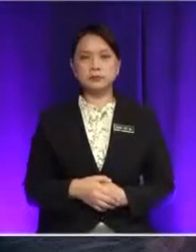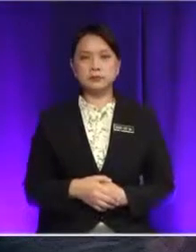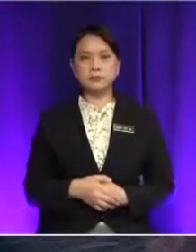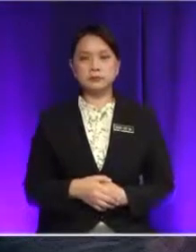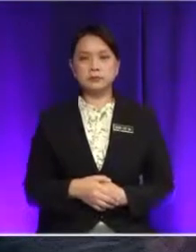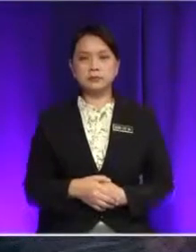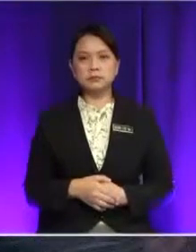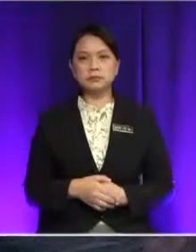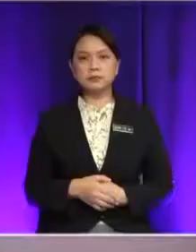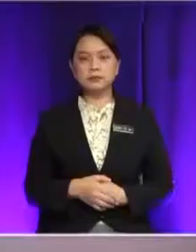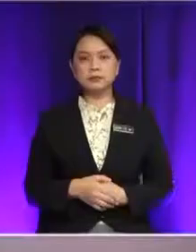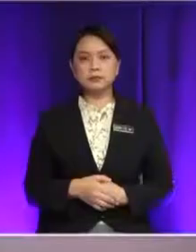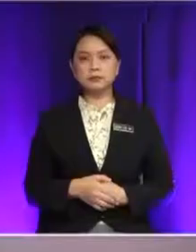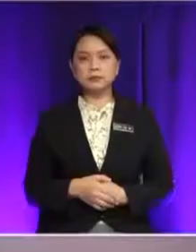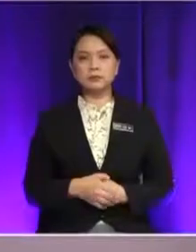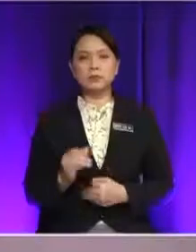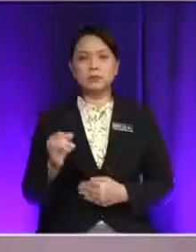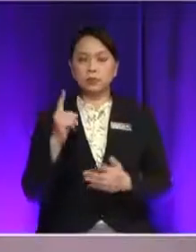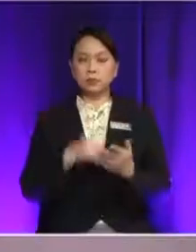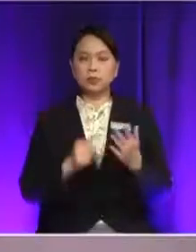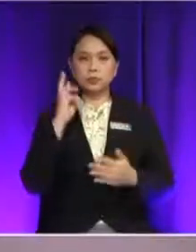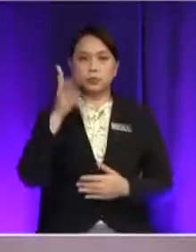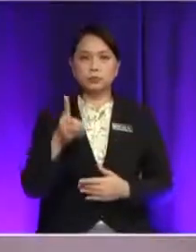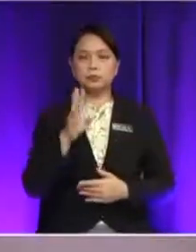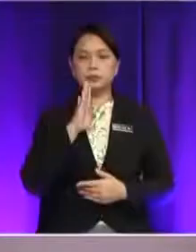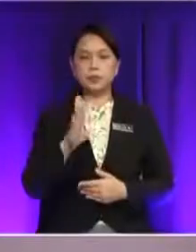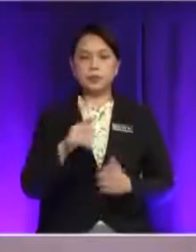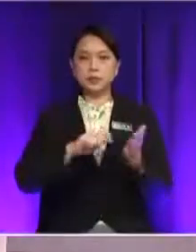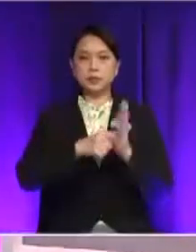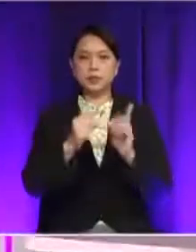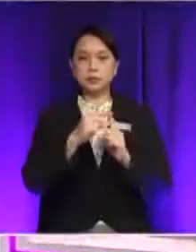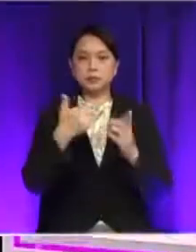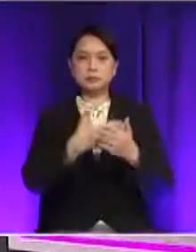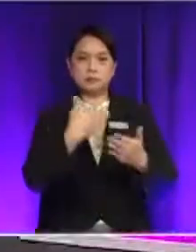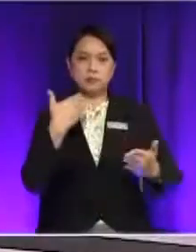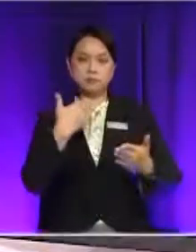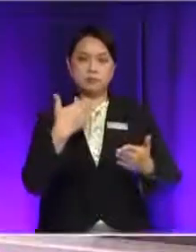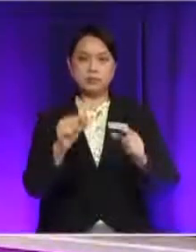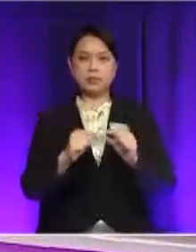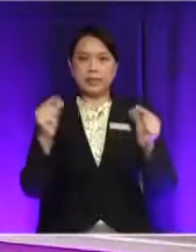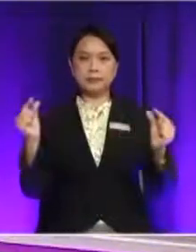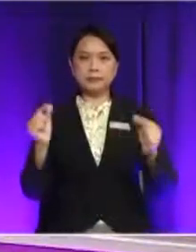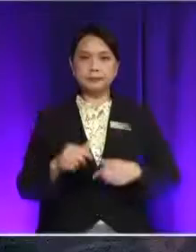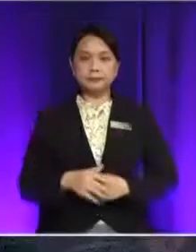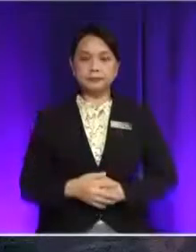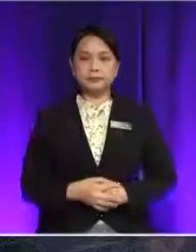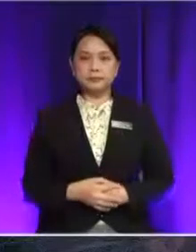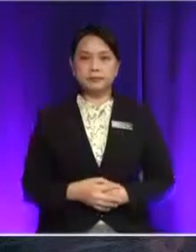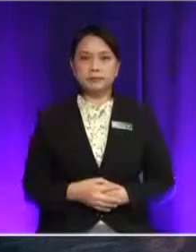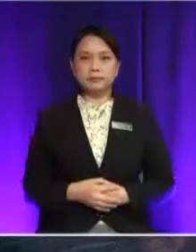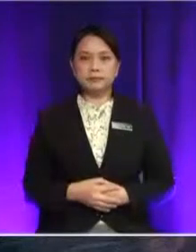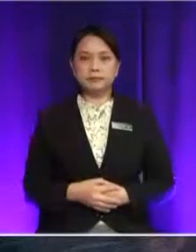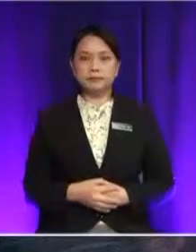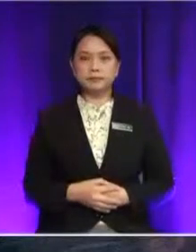So can you please tell me what would be the keywords before the gap for question number 2? Anyone? All right. Anyone else now?